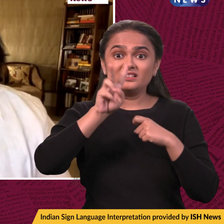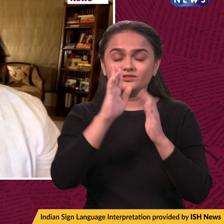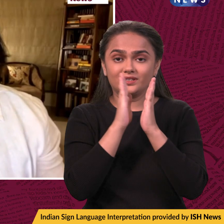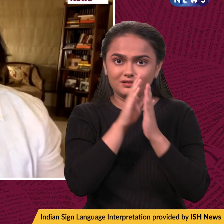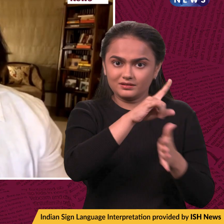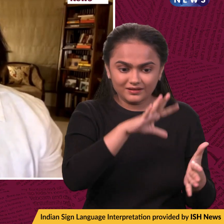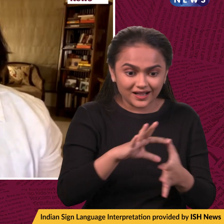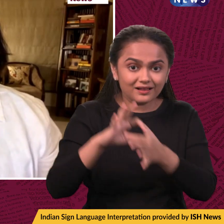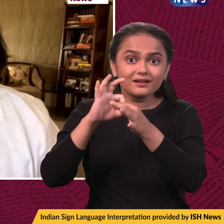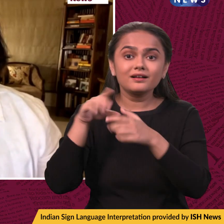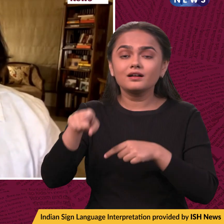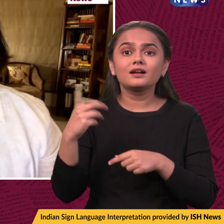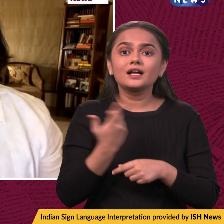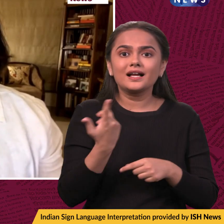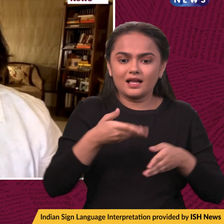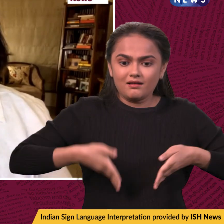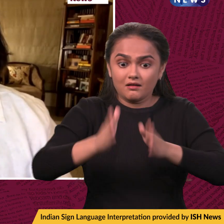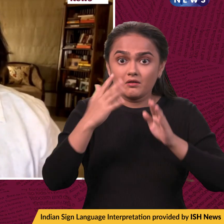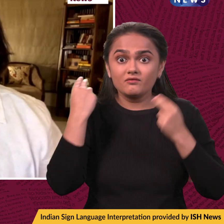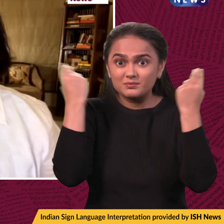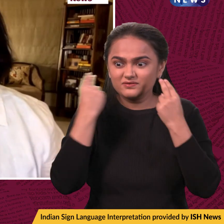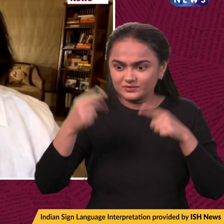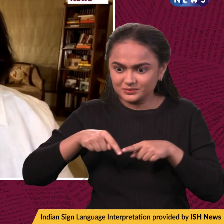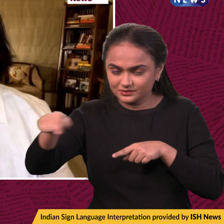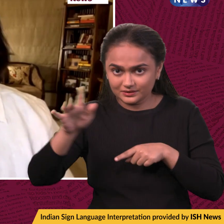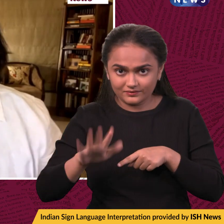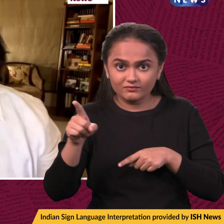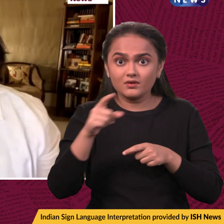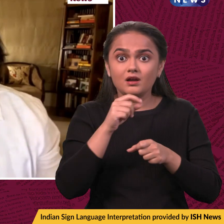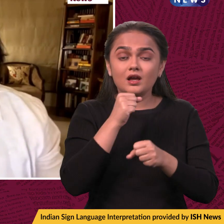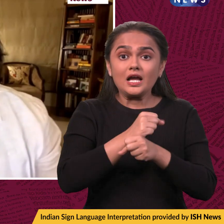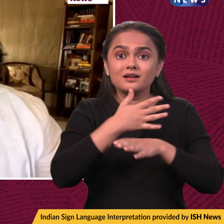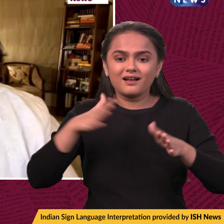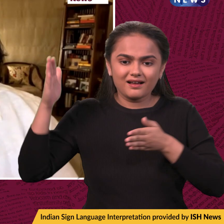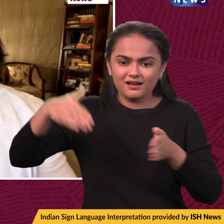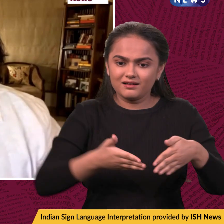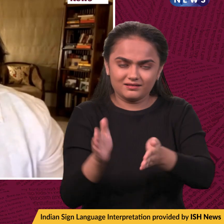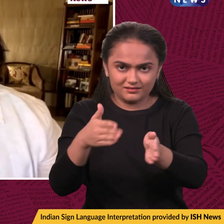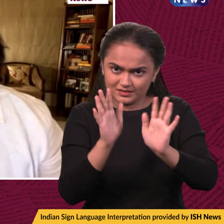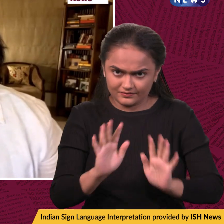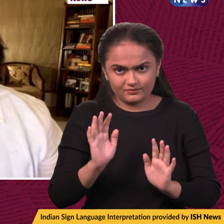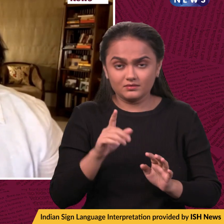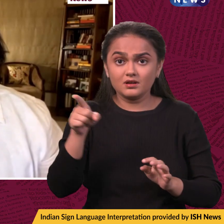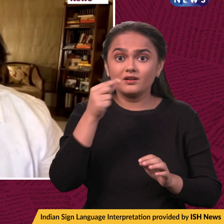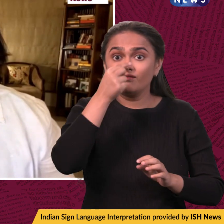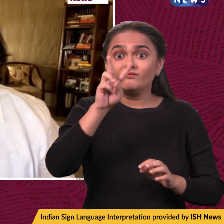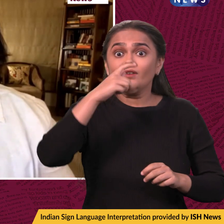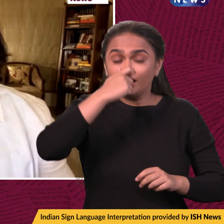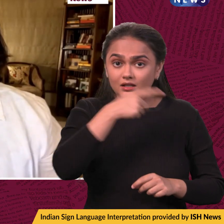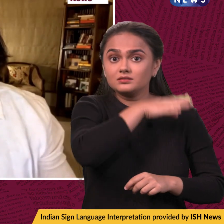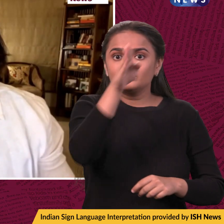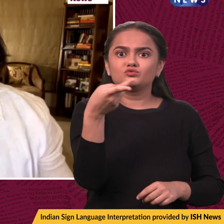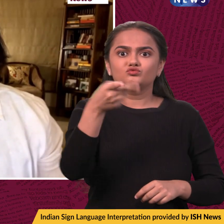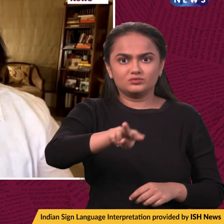the temple towns to iconic landmarks of the Kashi Vishwanath temple and the Ganga Ghats. The Prime Minister is in Varanasi for a 2-day